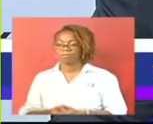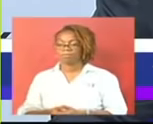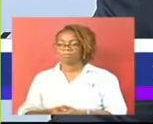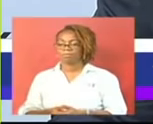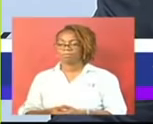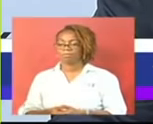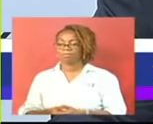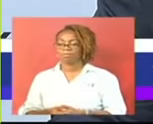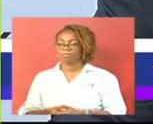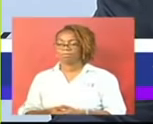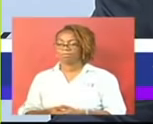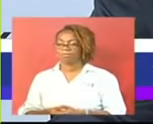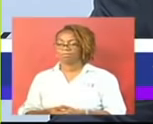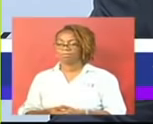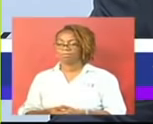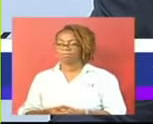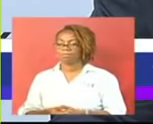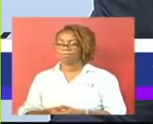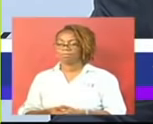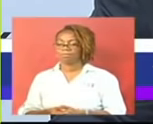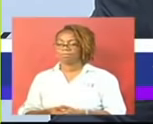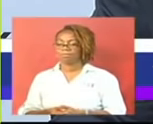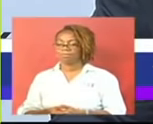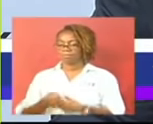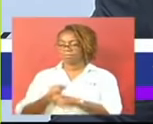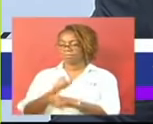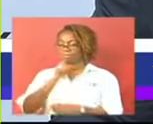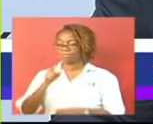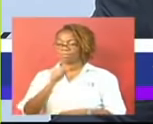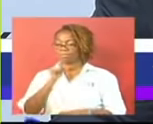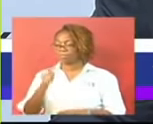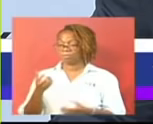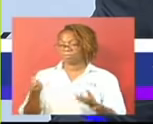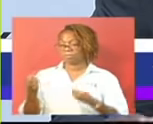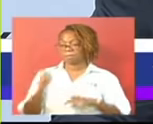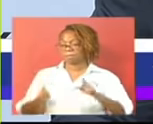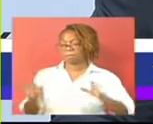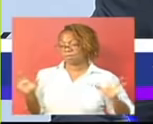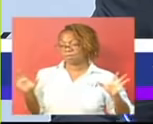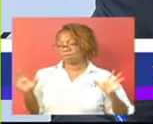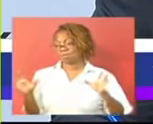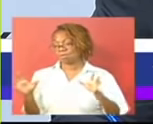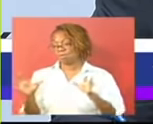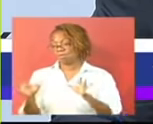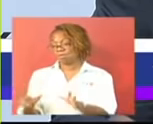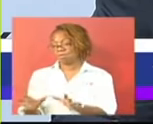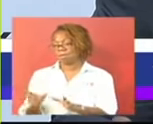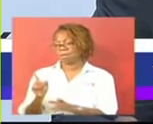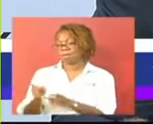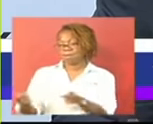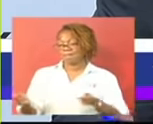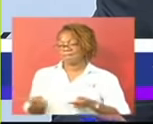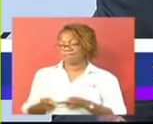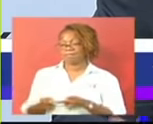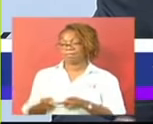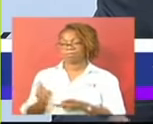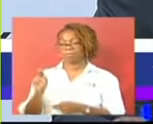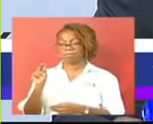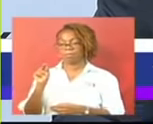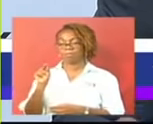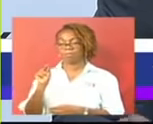appropriate physical distancing, by not overloading indoor spaces. And this is the point that I wanted to make, and something I noticed a